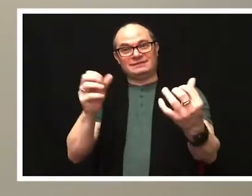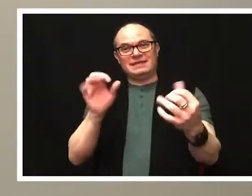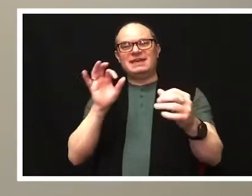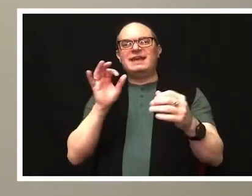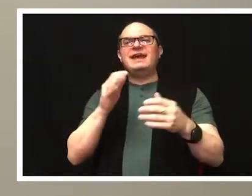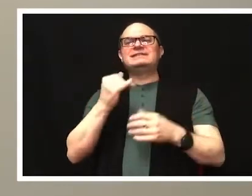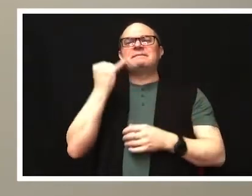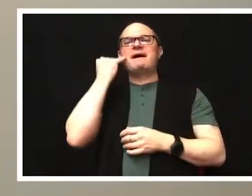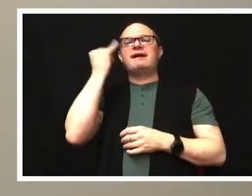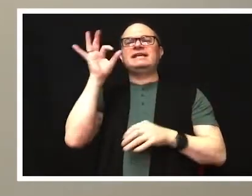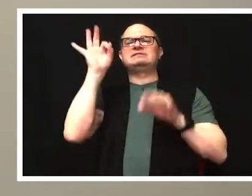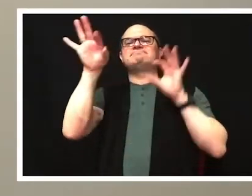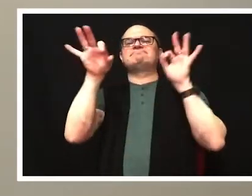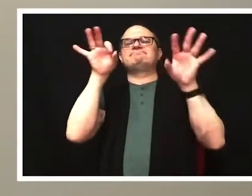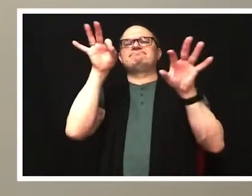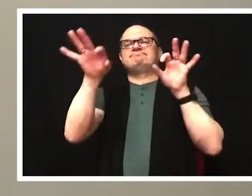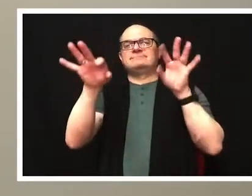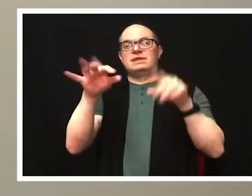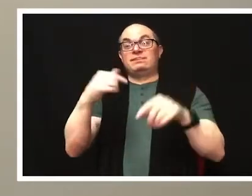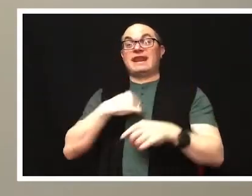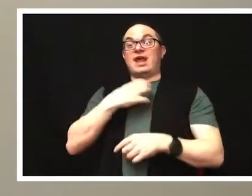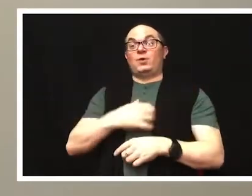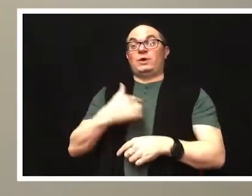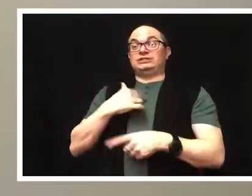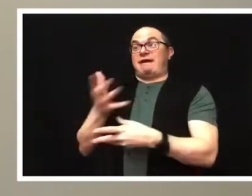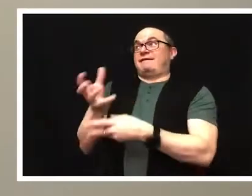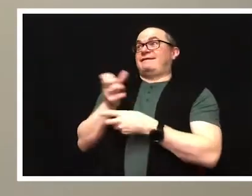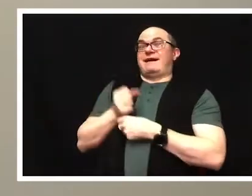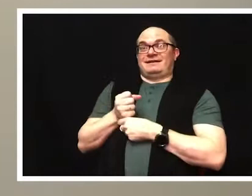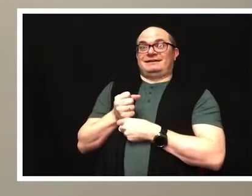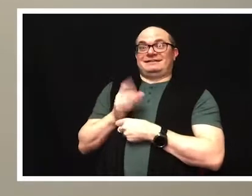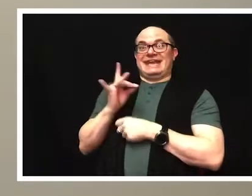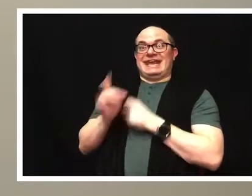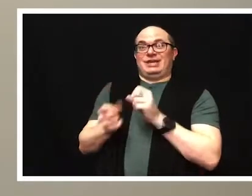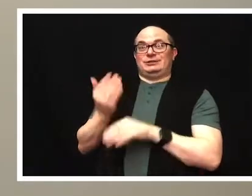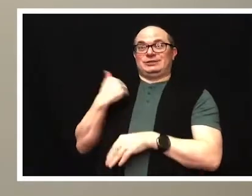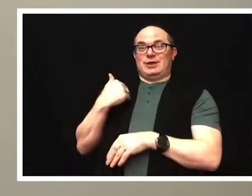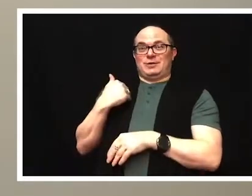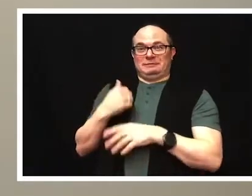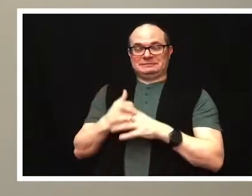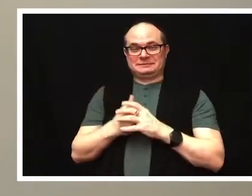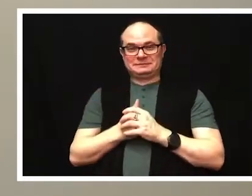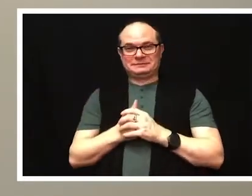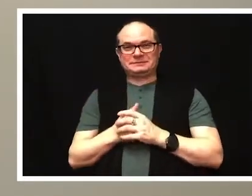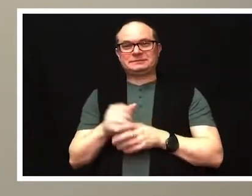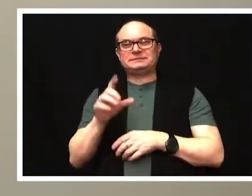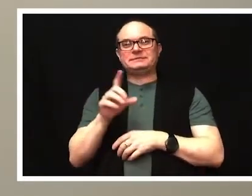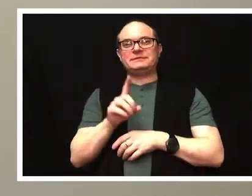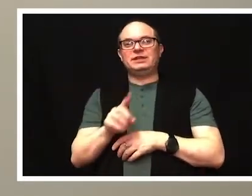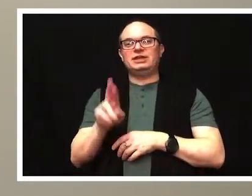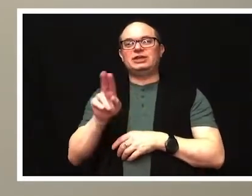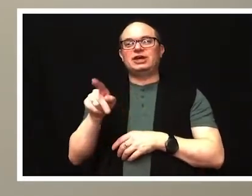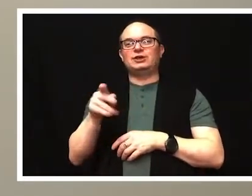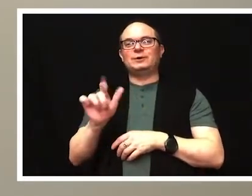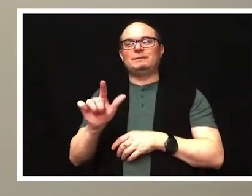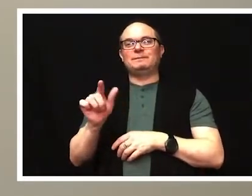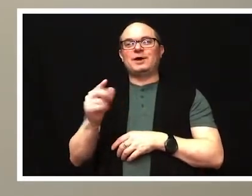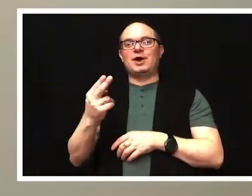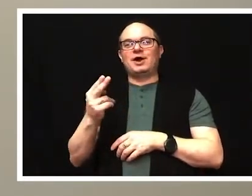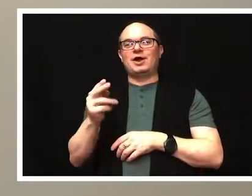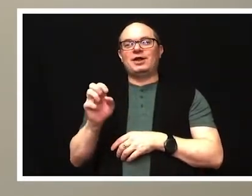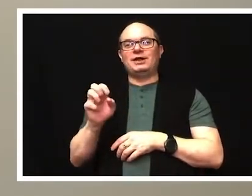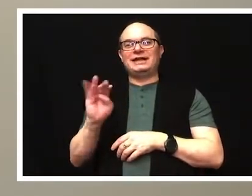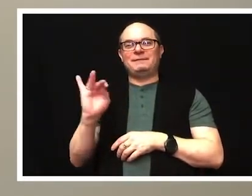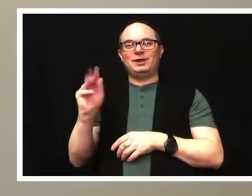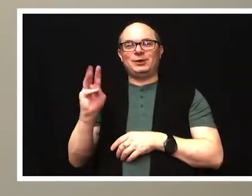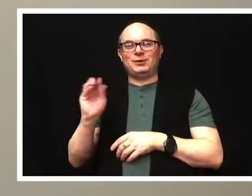some words of wisdom that I wish that I would have received when I was in your shoes 8 years ago today. Dr. Paul Hemingway, you can pay me later